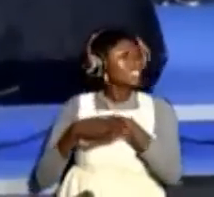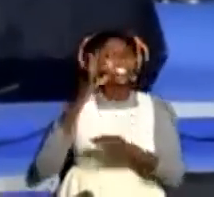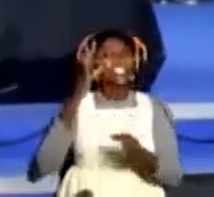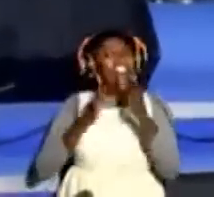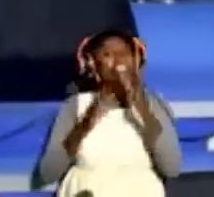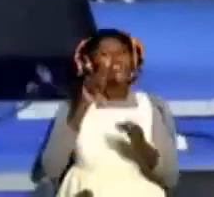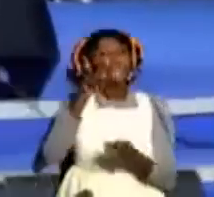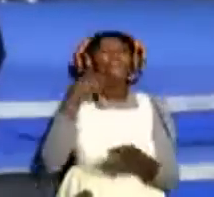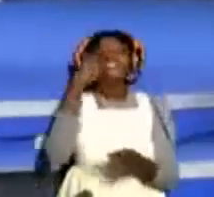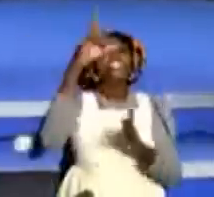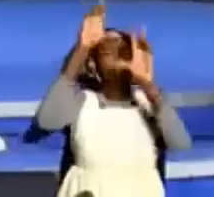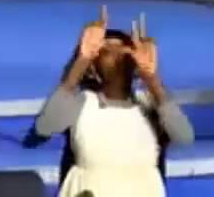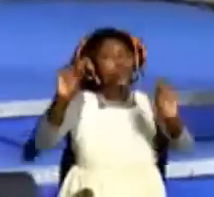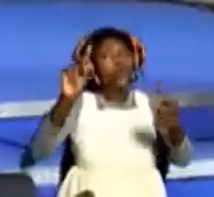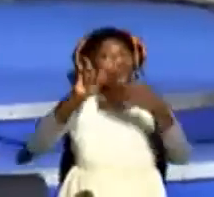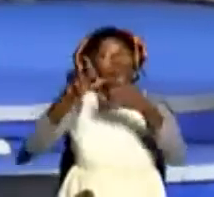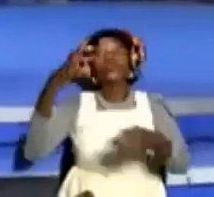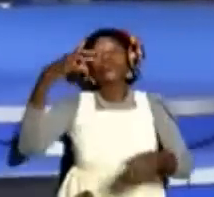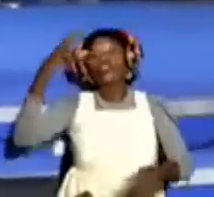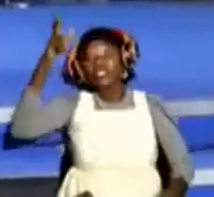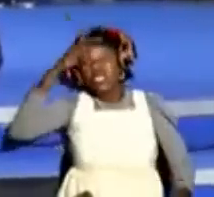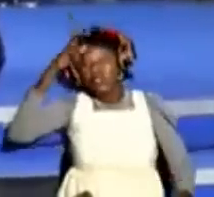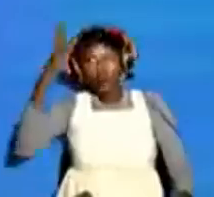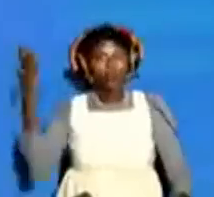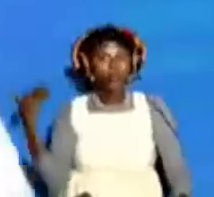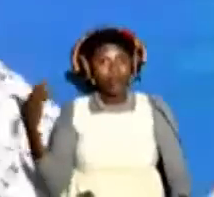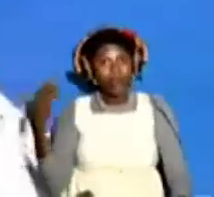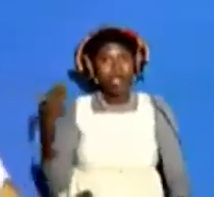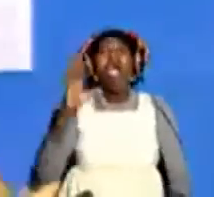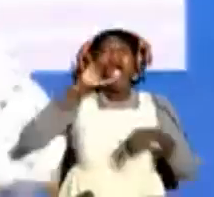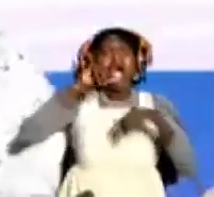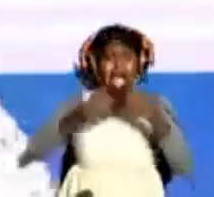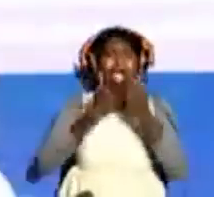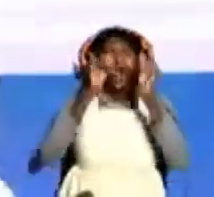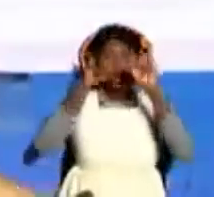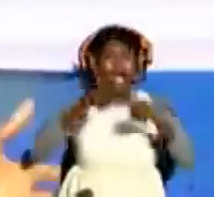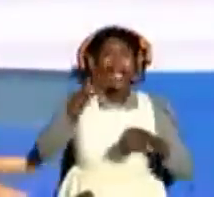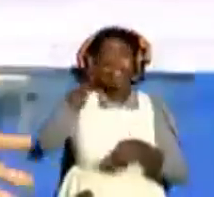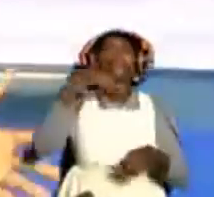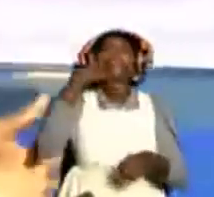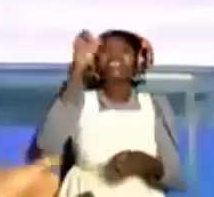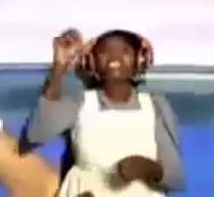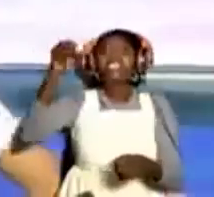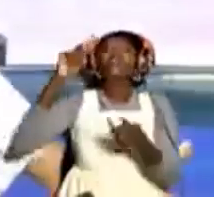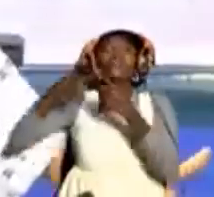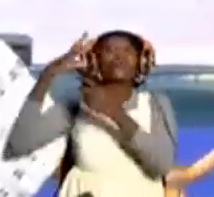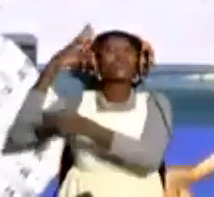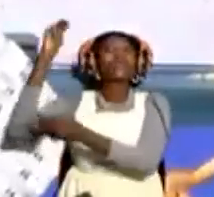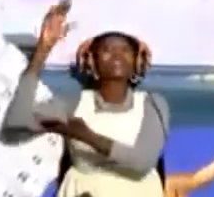If you said no to the devil before, how can you come and say yes to him?